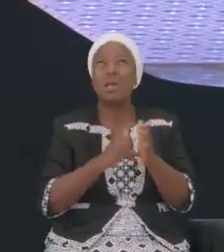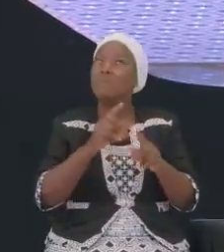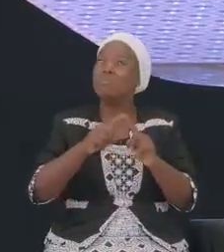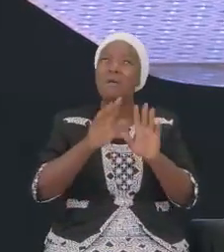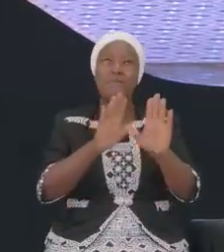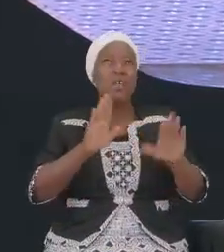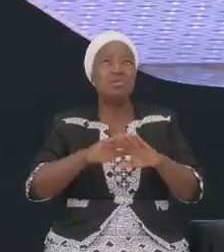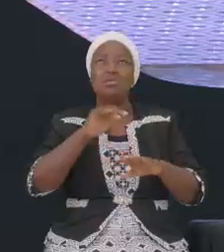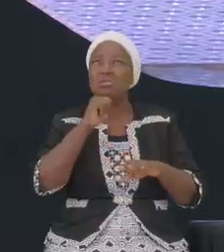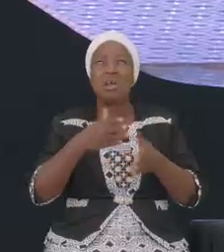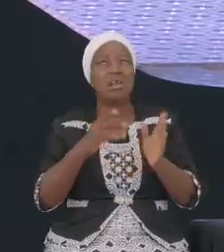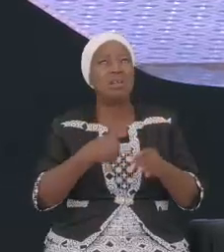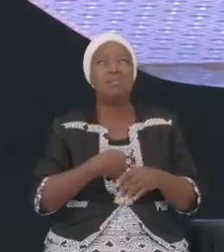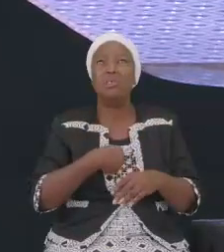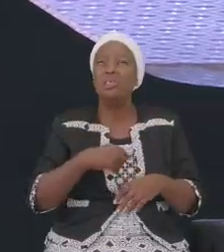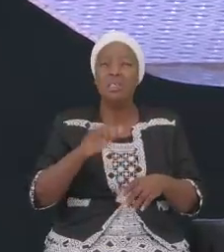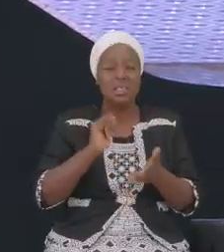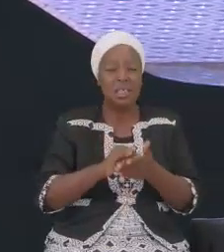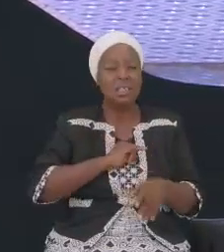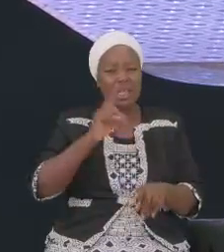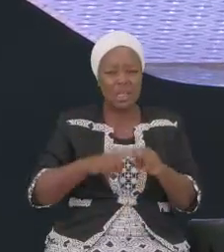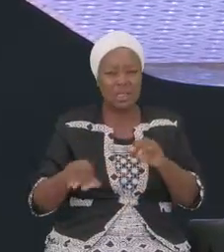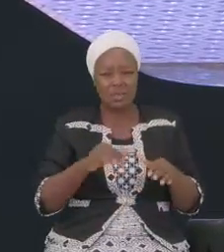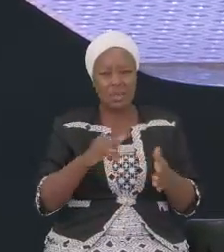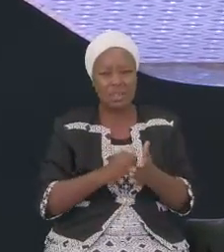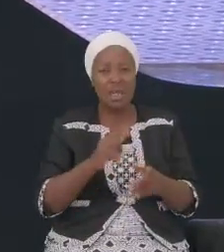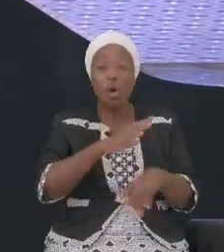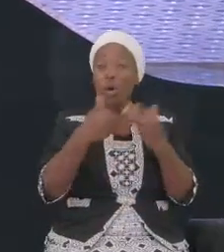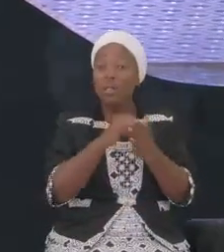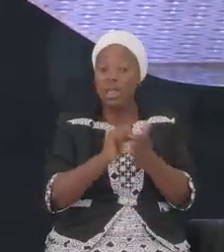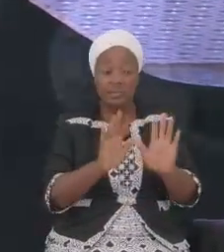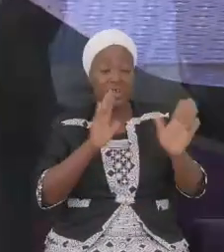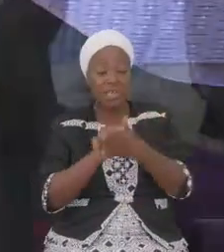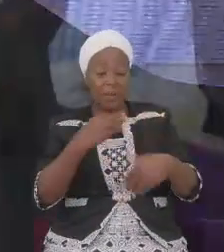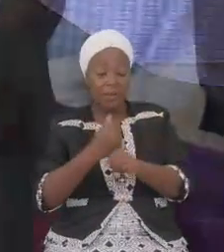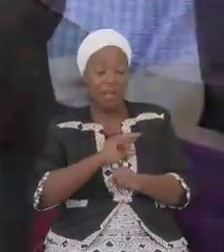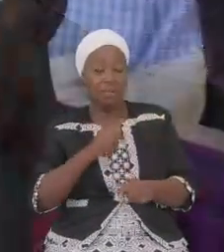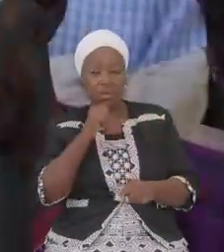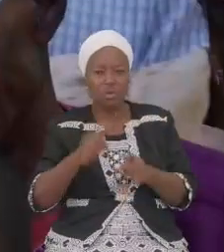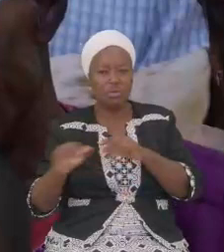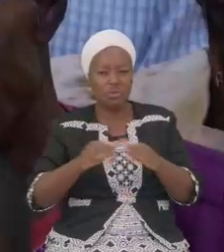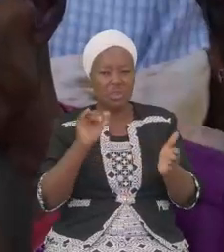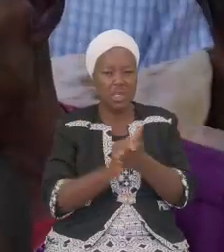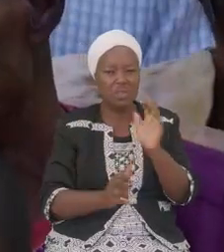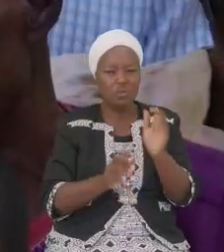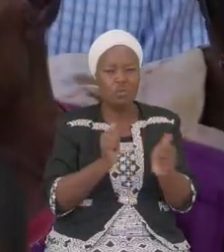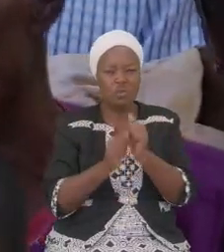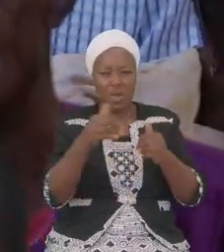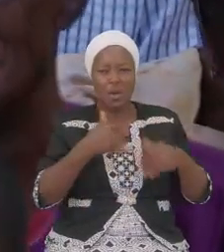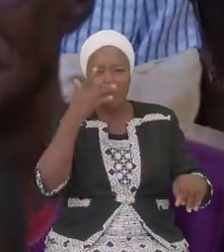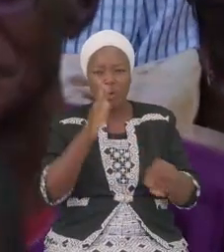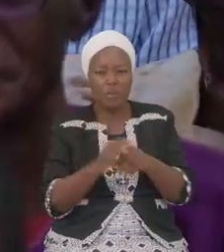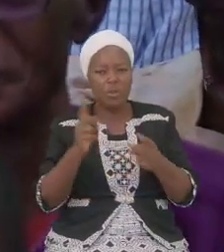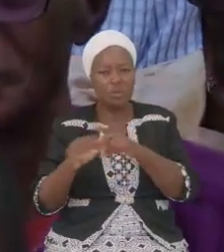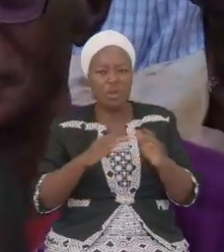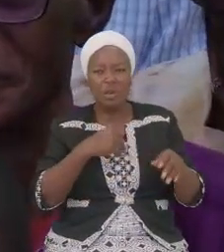fear just gripped me that I could not. All that fear that makes us not to do what we are promised to do, and not